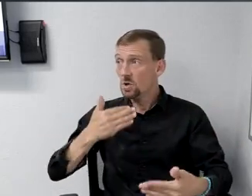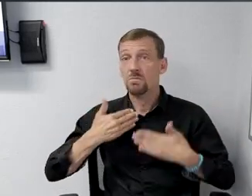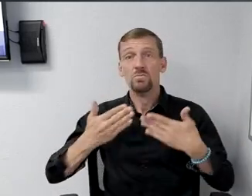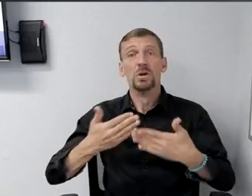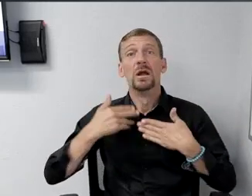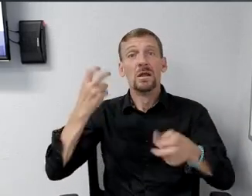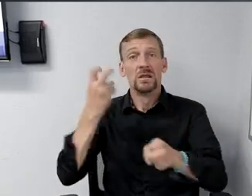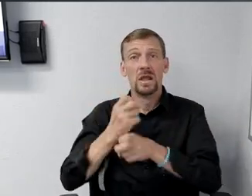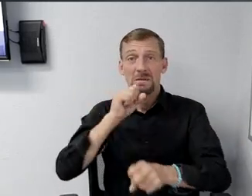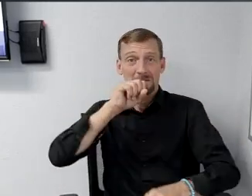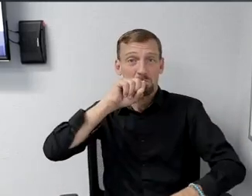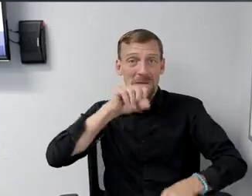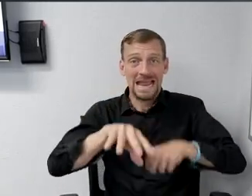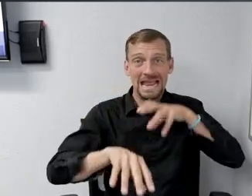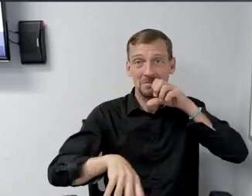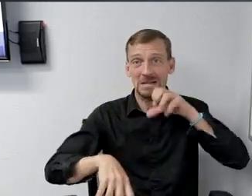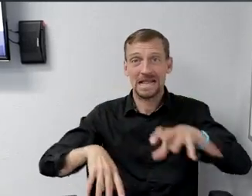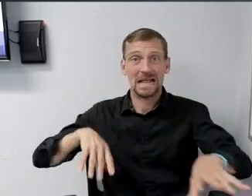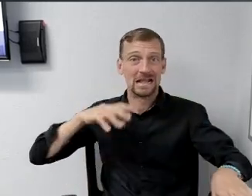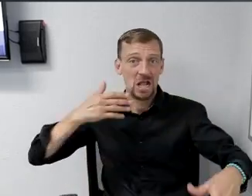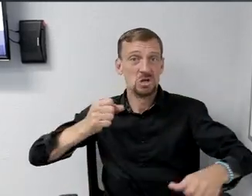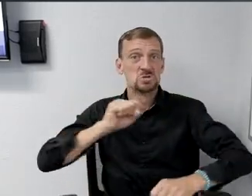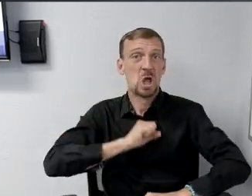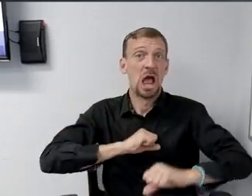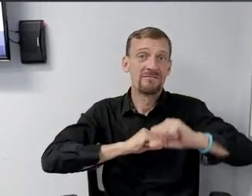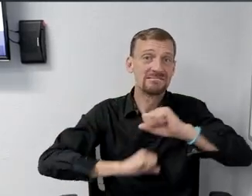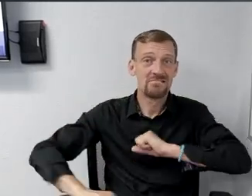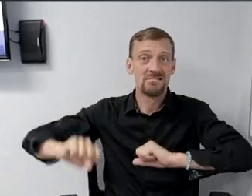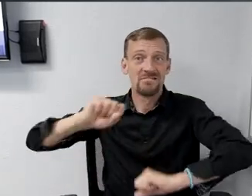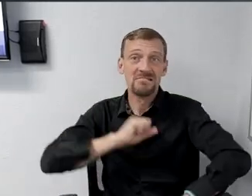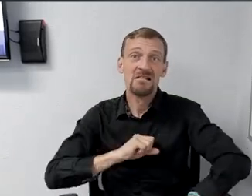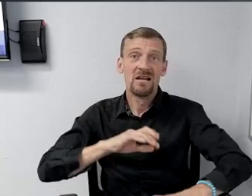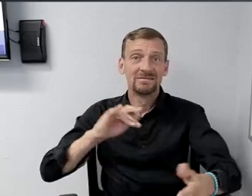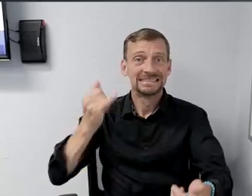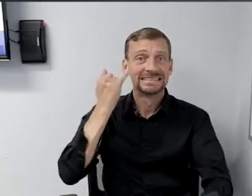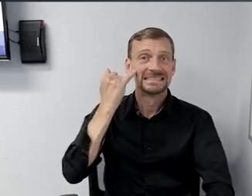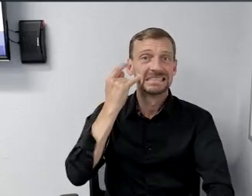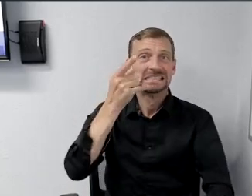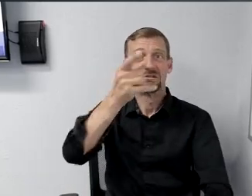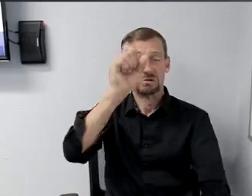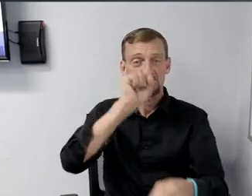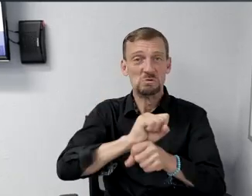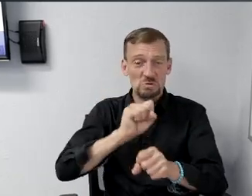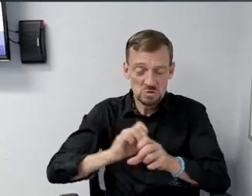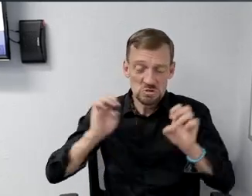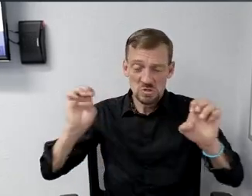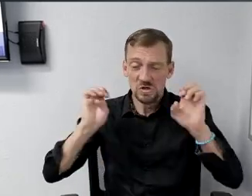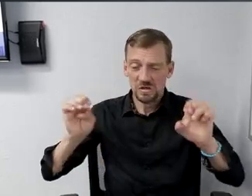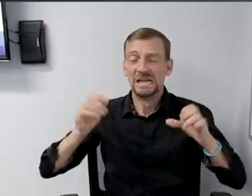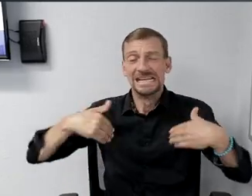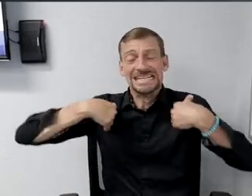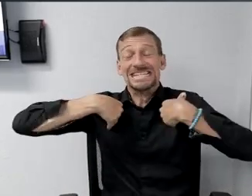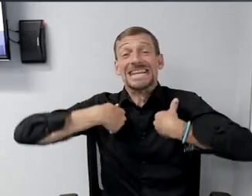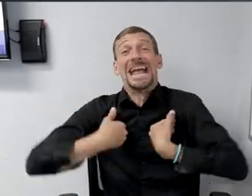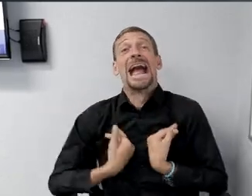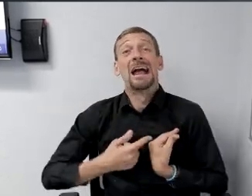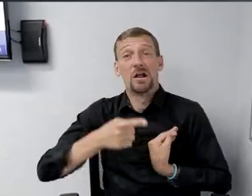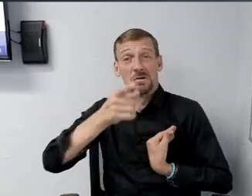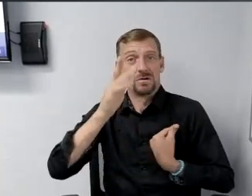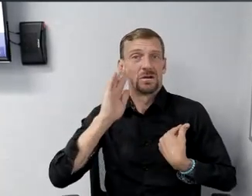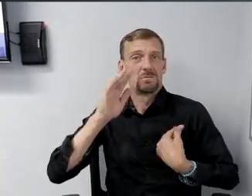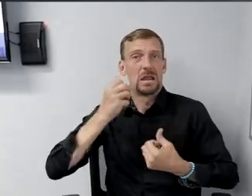hard and spitting and coughing, and whenever you exert yourself, you're just gonna